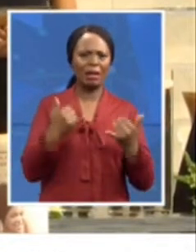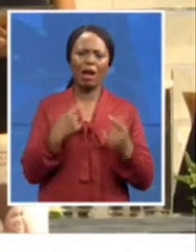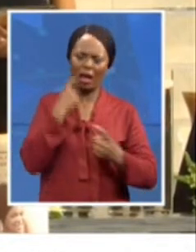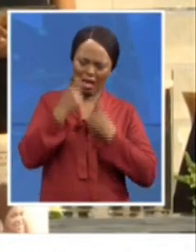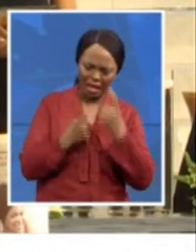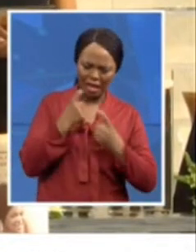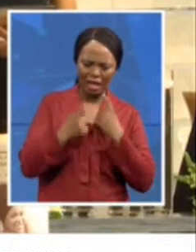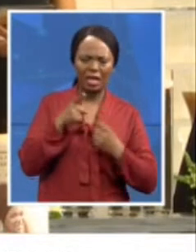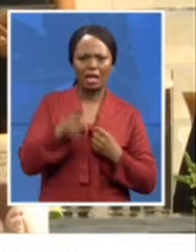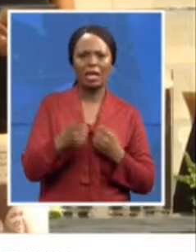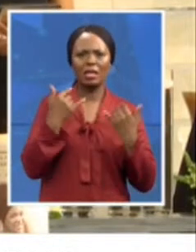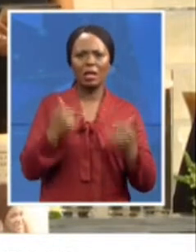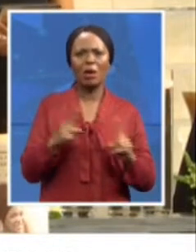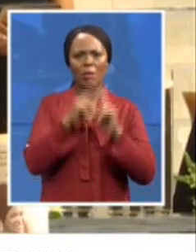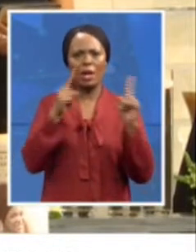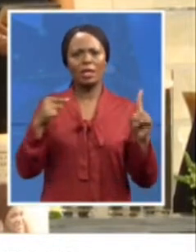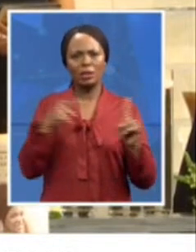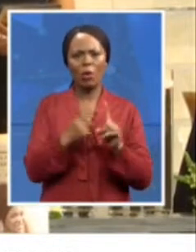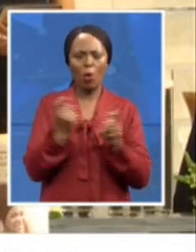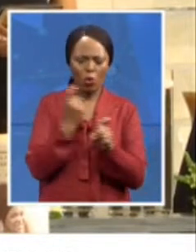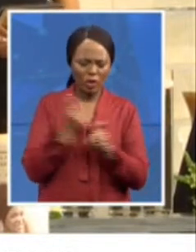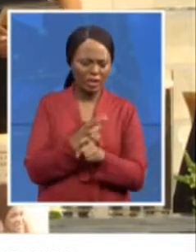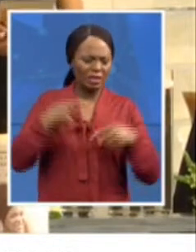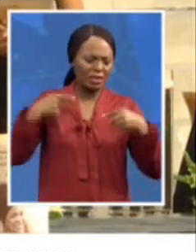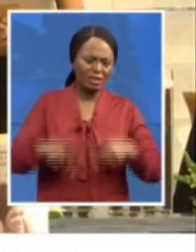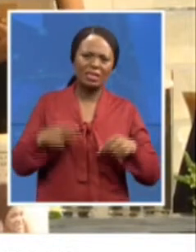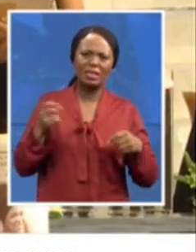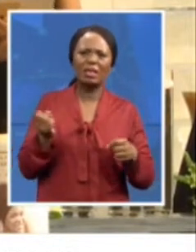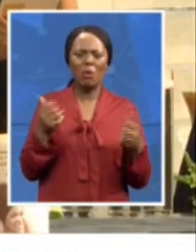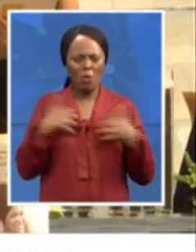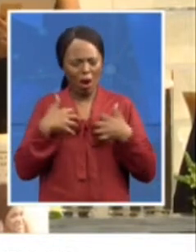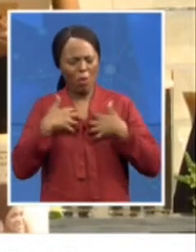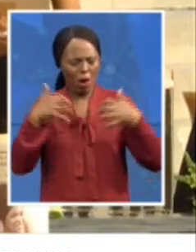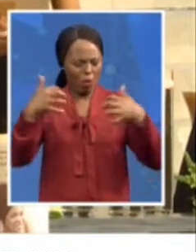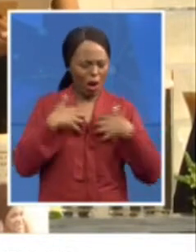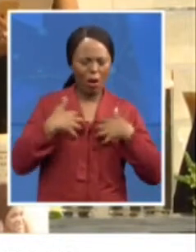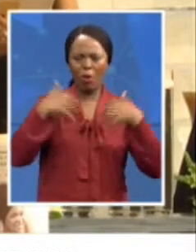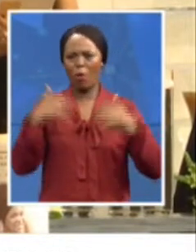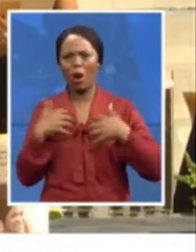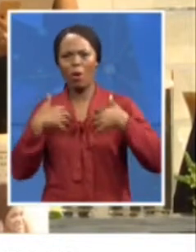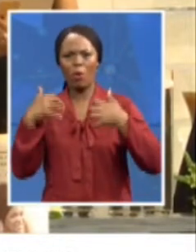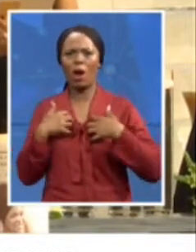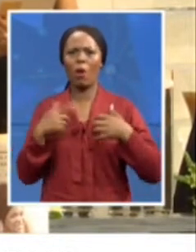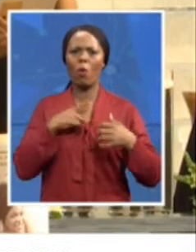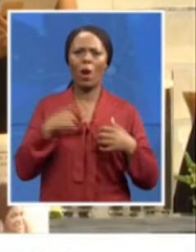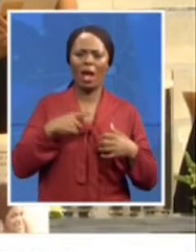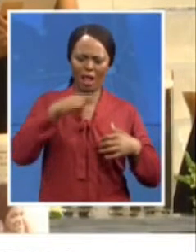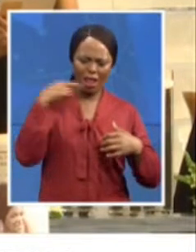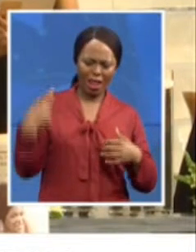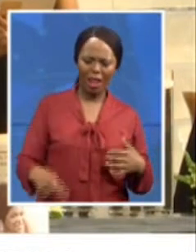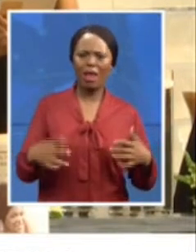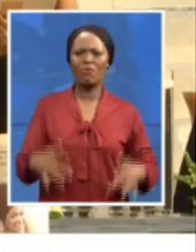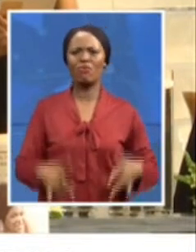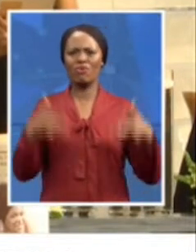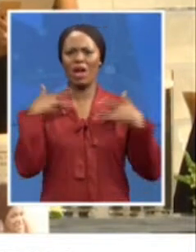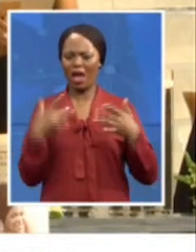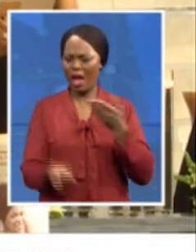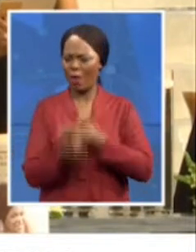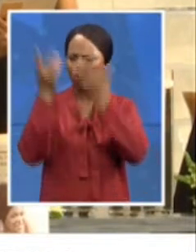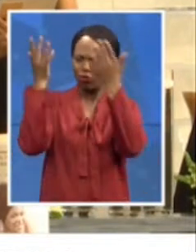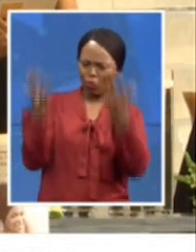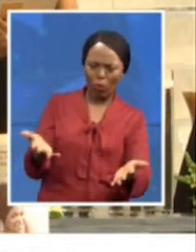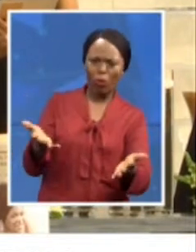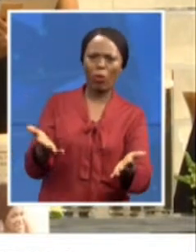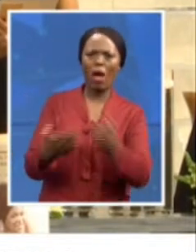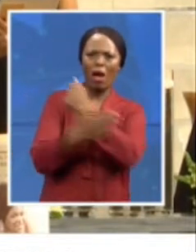She conveyed her tormented disposition, resulted by the stark reality of our current state of affairs. Her beloved country far removed from the bold collective vision